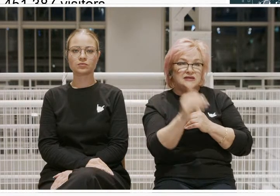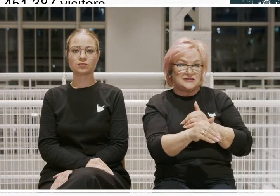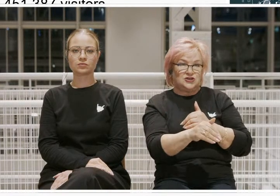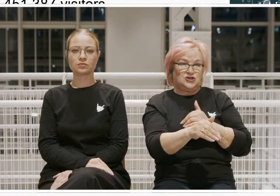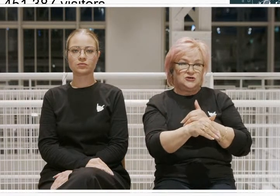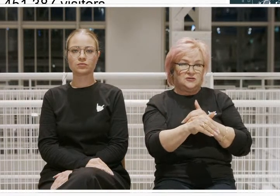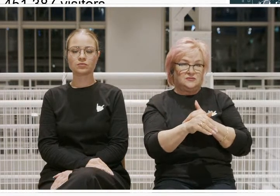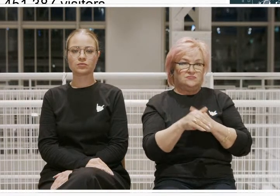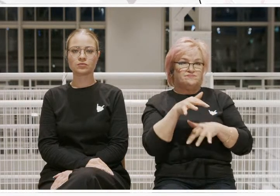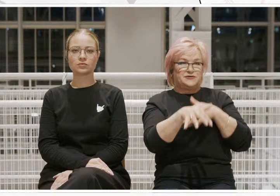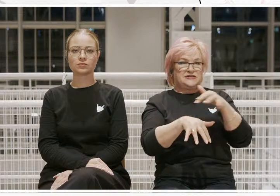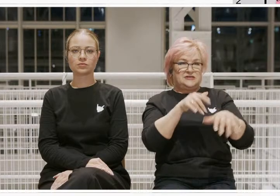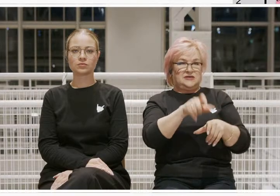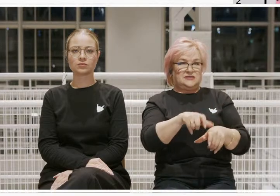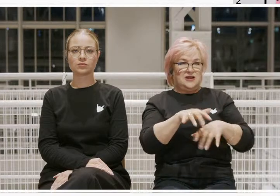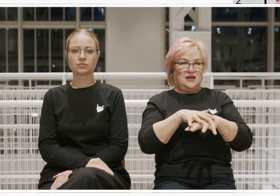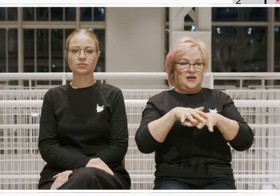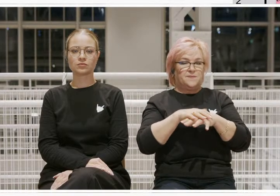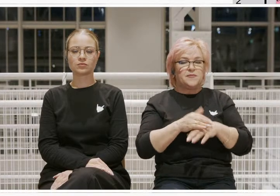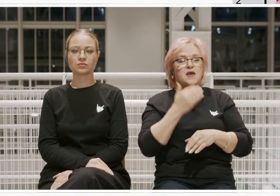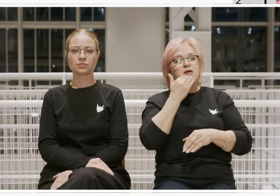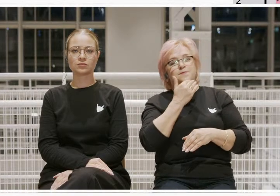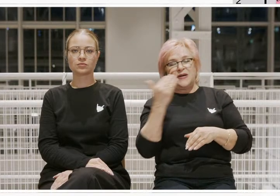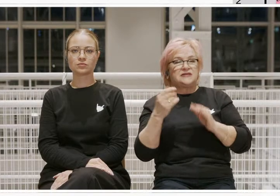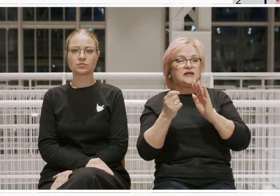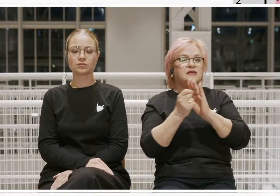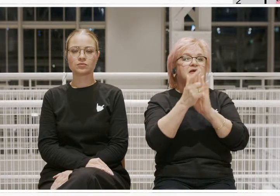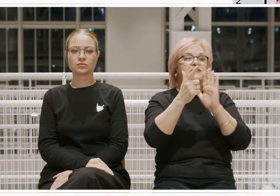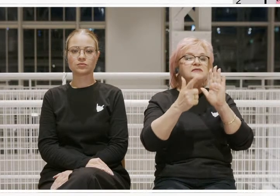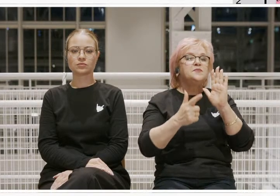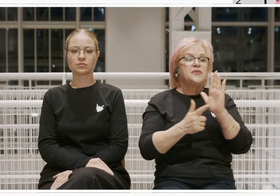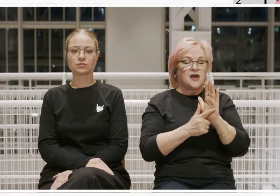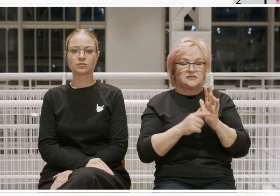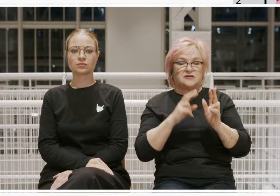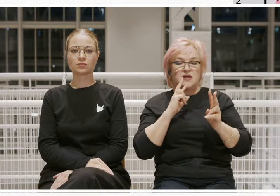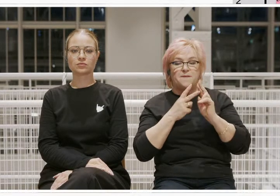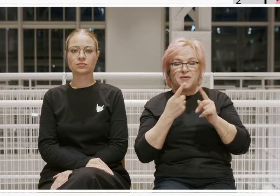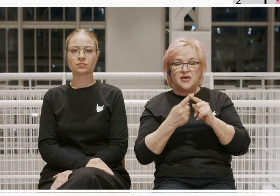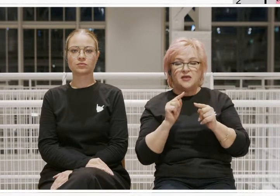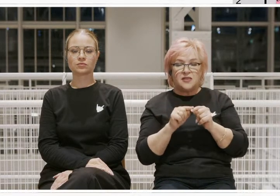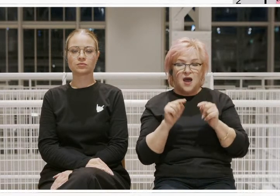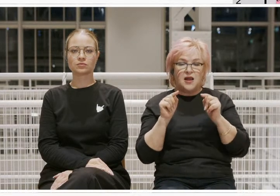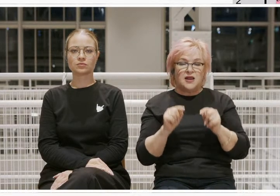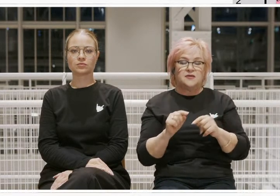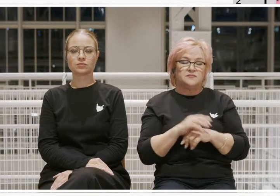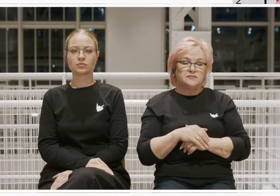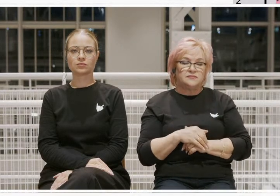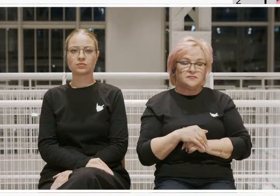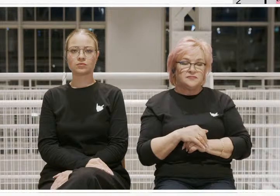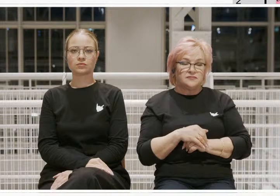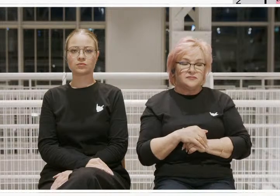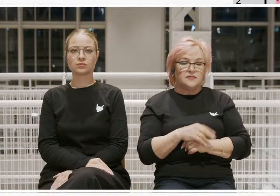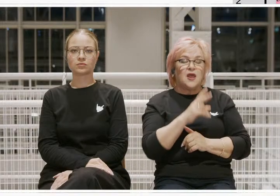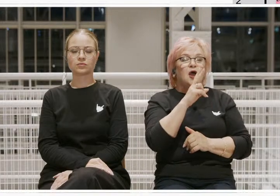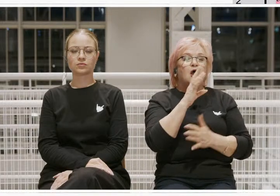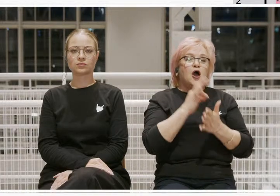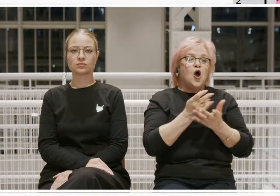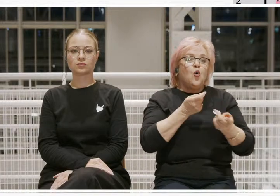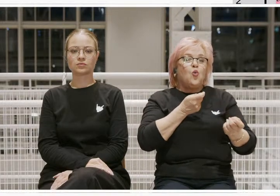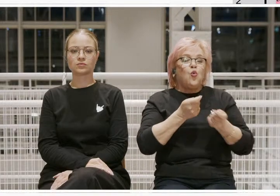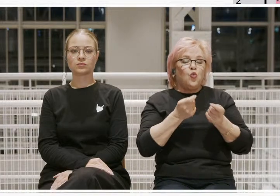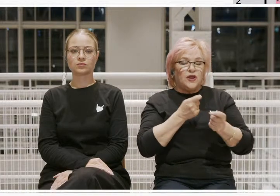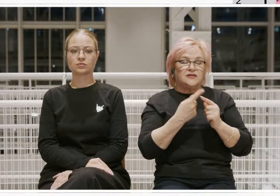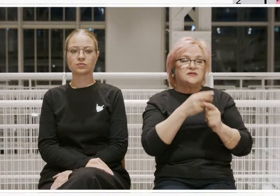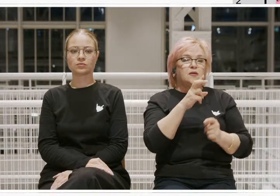the last edition of the Biennial, the 17th Istanbul Biennial, was co-curated by Utemete Bauer, Amar